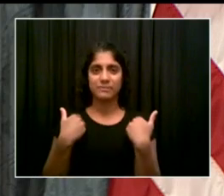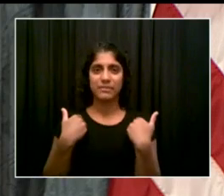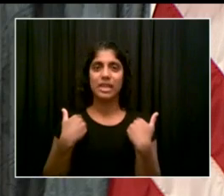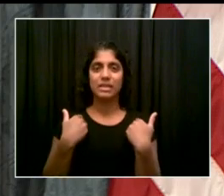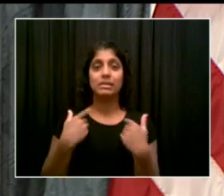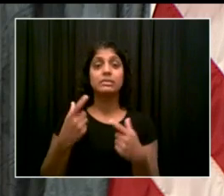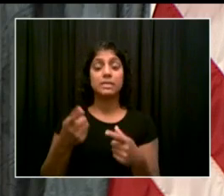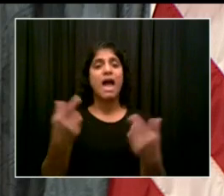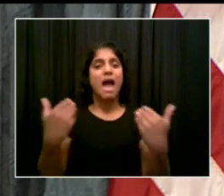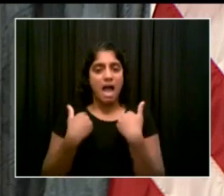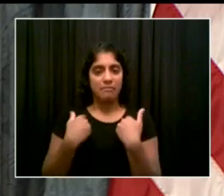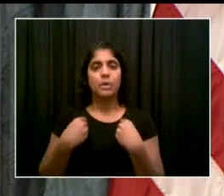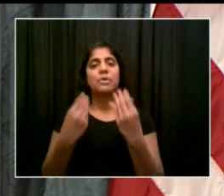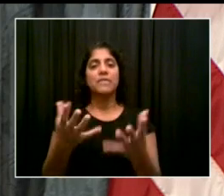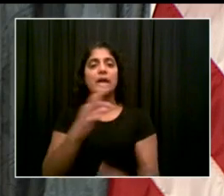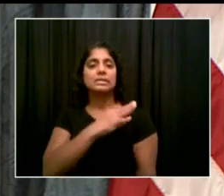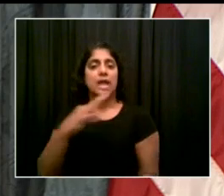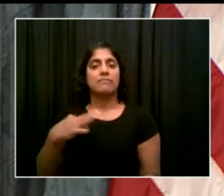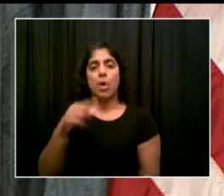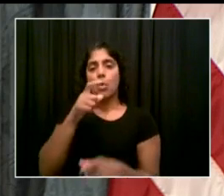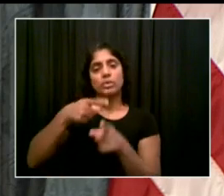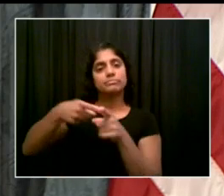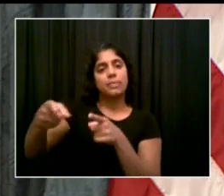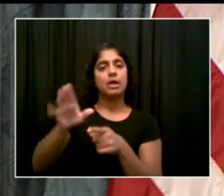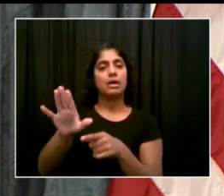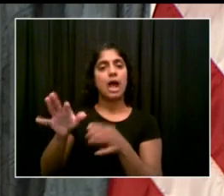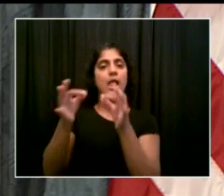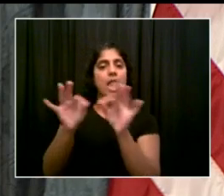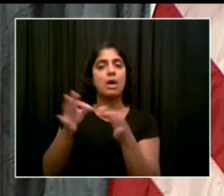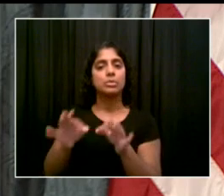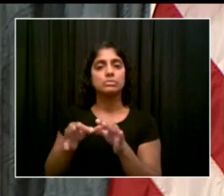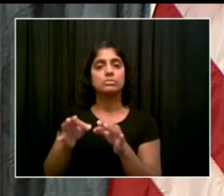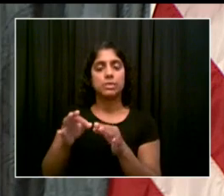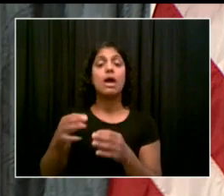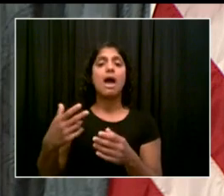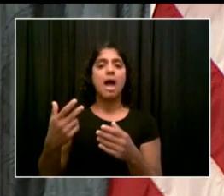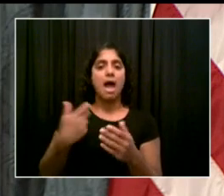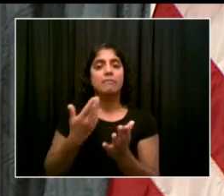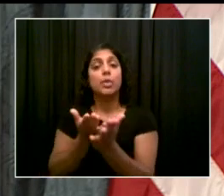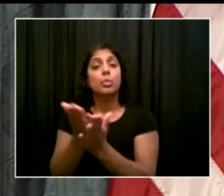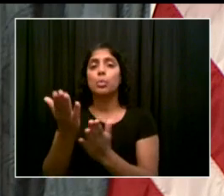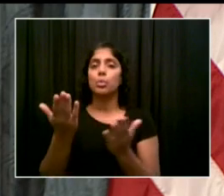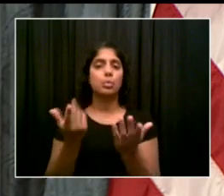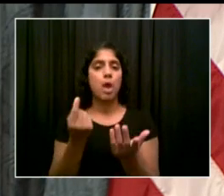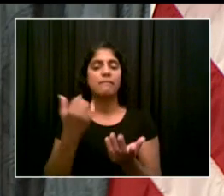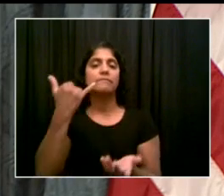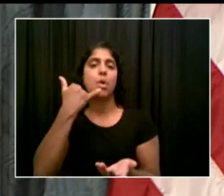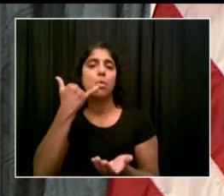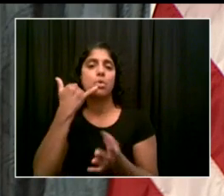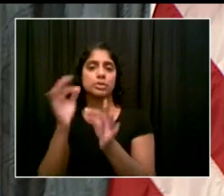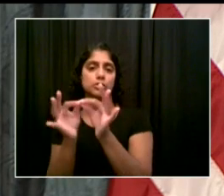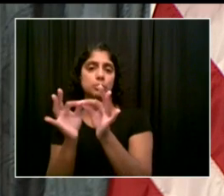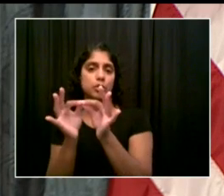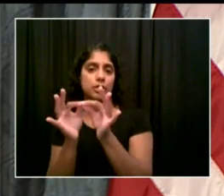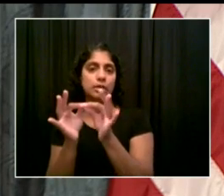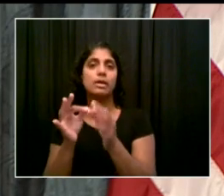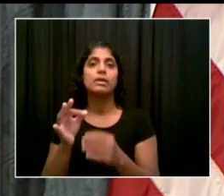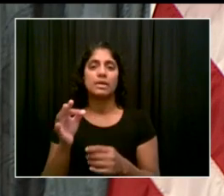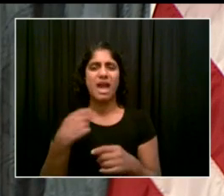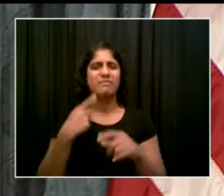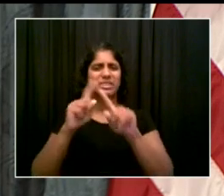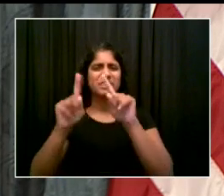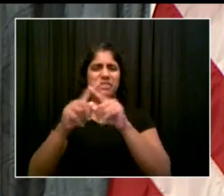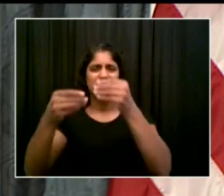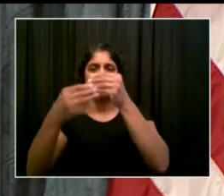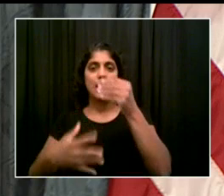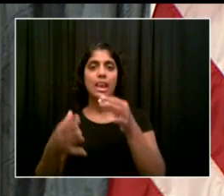as well. And the final thing that I'll mention is that a huge concerted focus of ours, particularly over the last 2